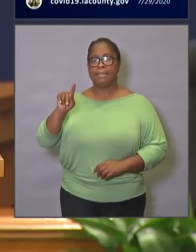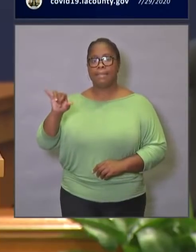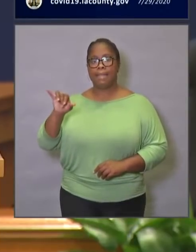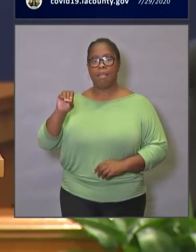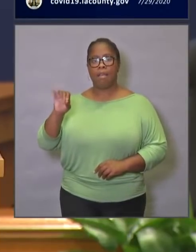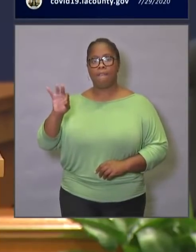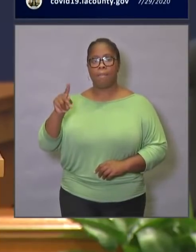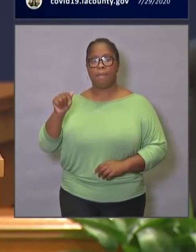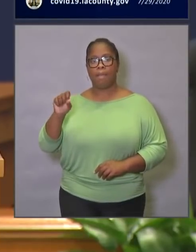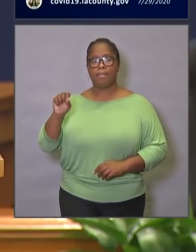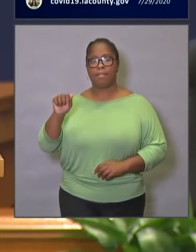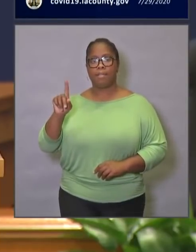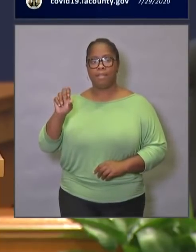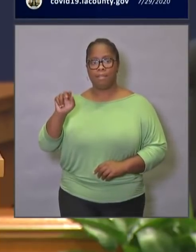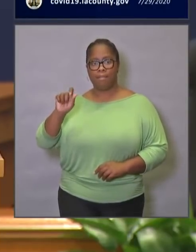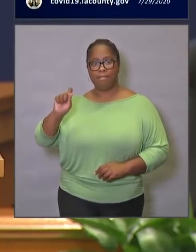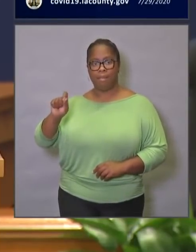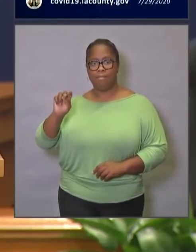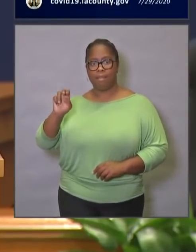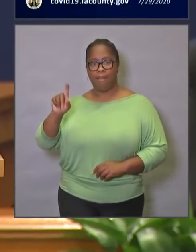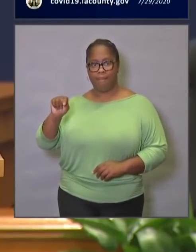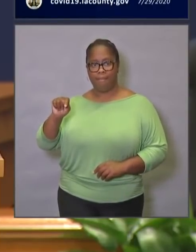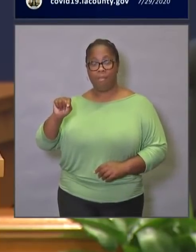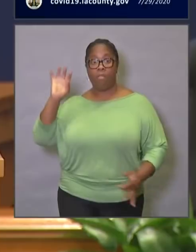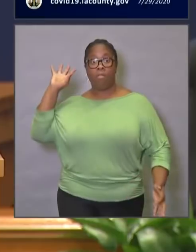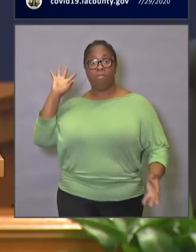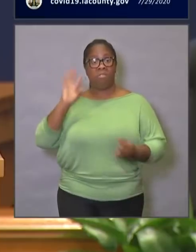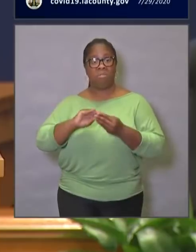www.ncom.net. This brings the total number of deaths to